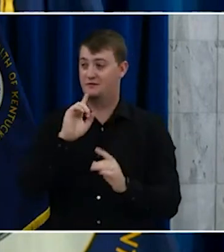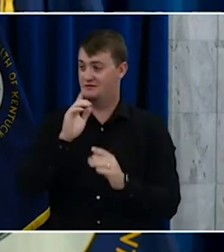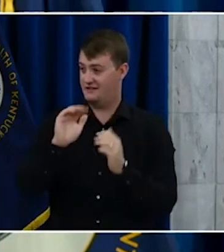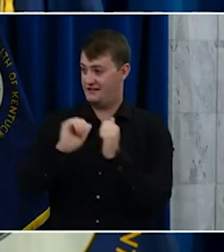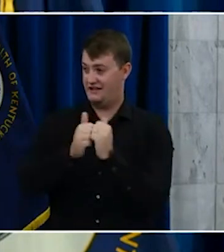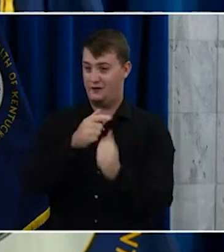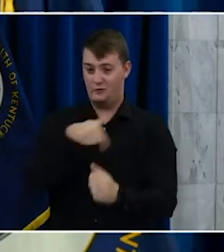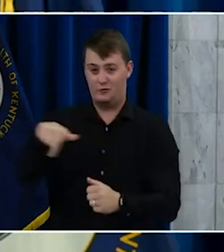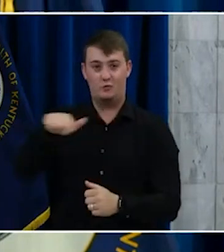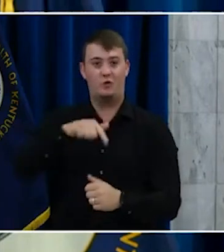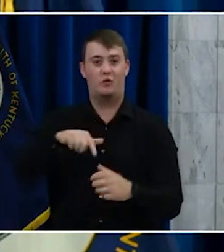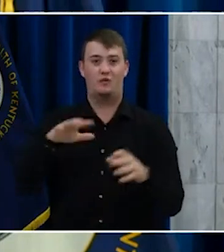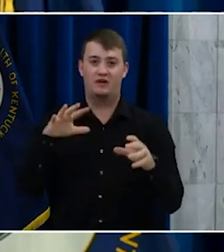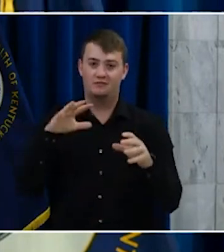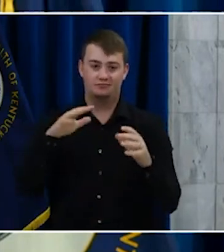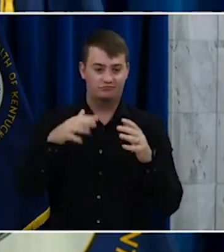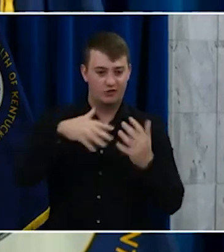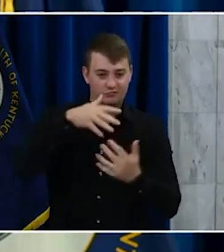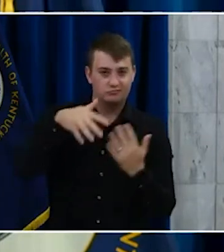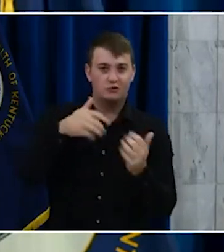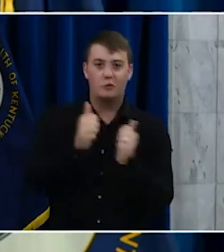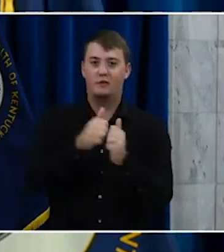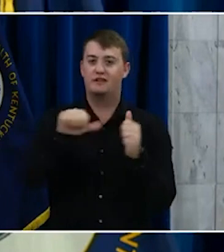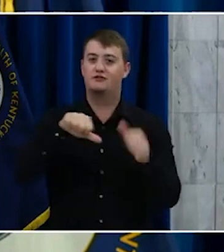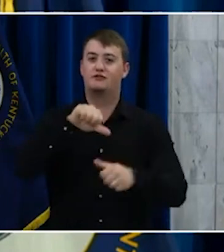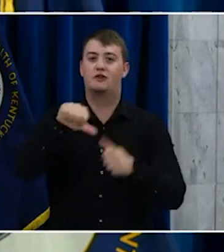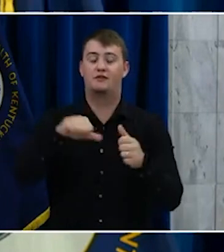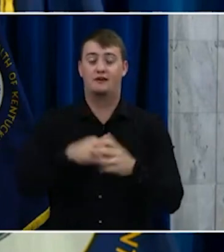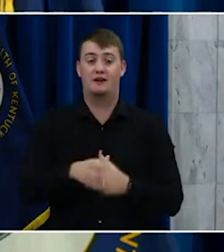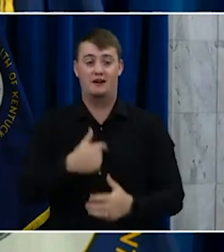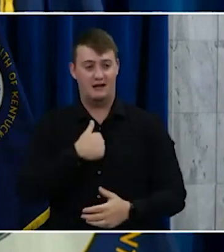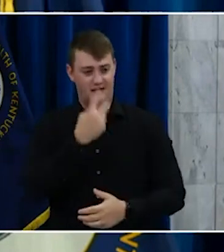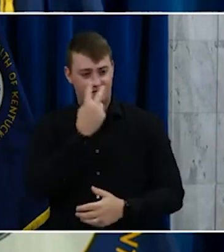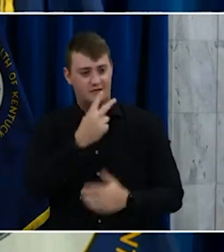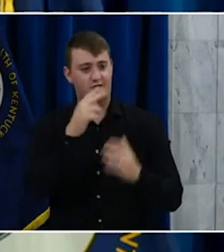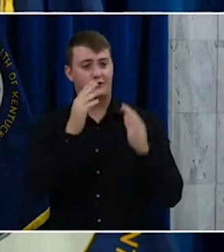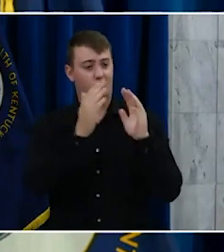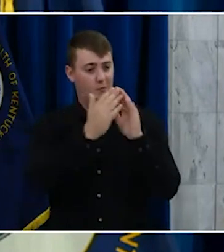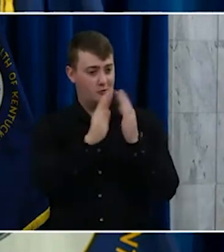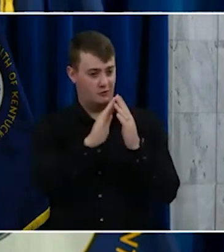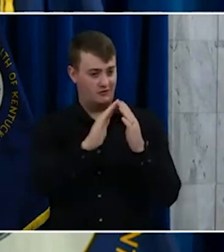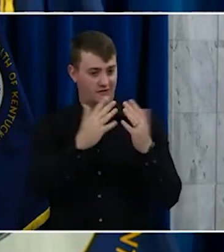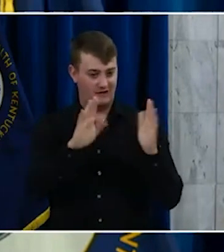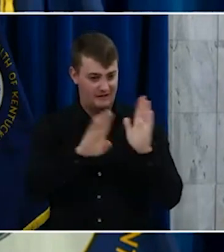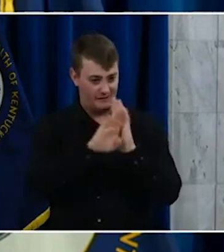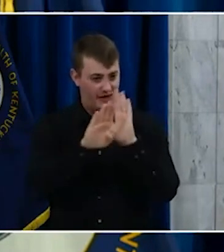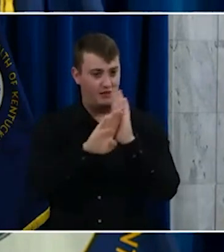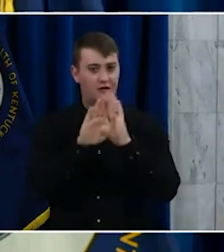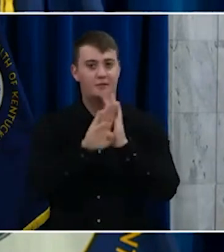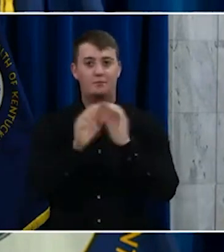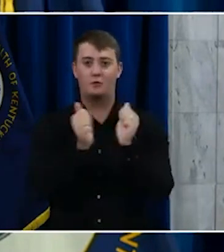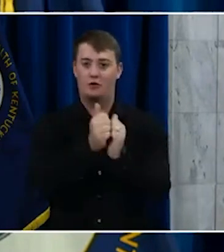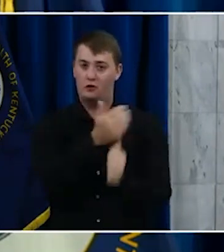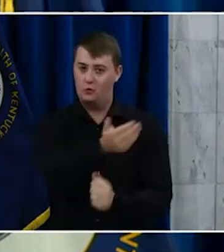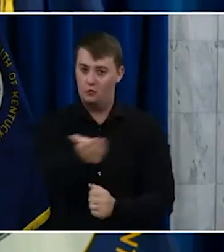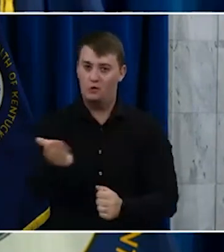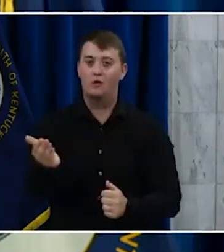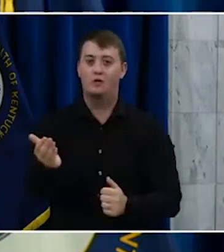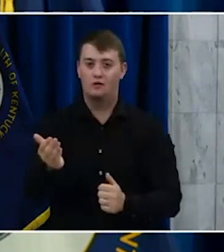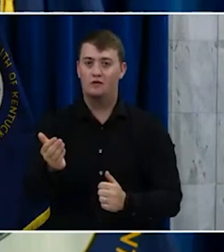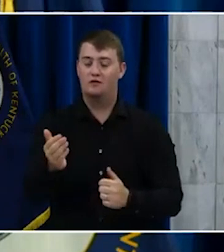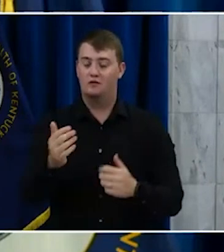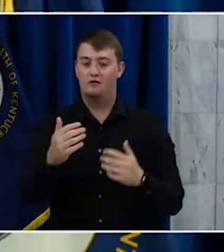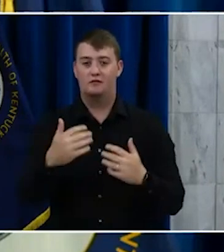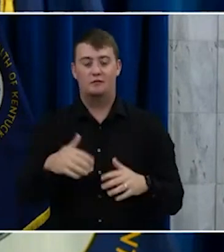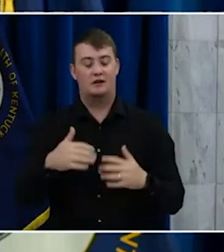have engaged with one another. I see community being developed among you that is